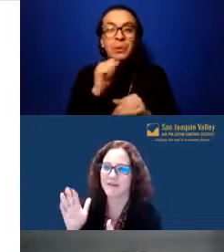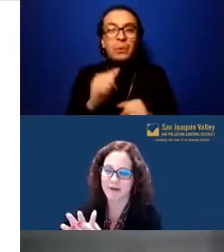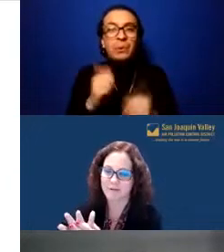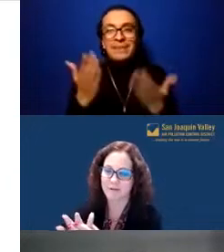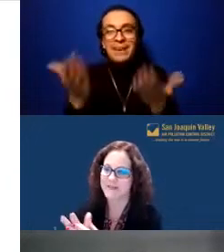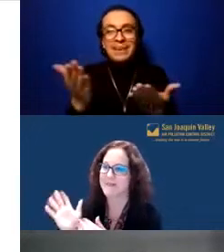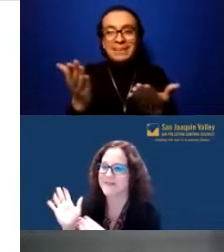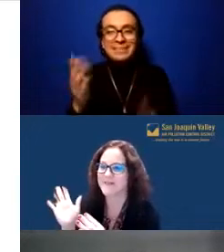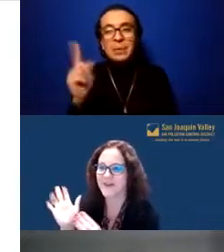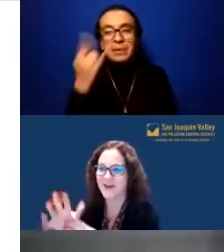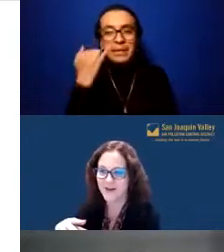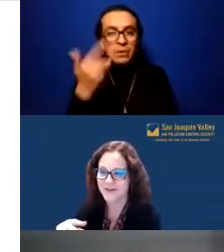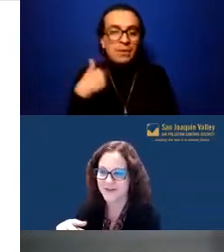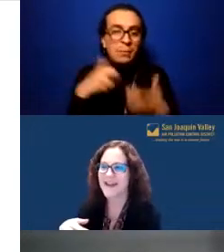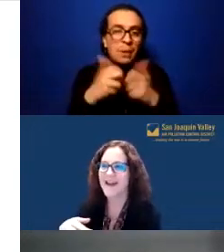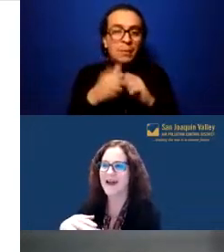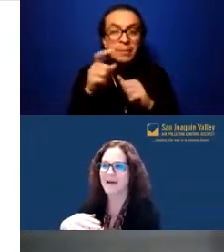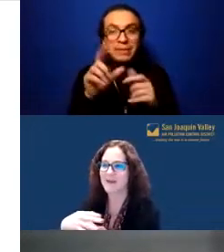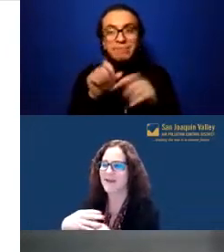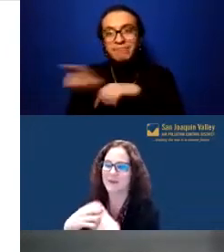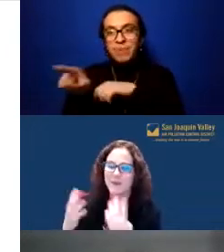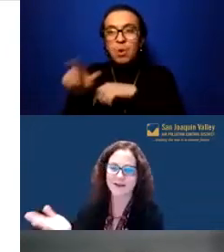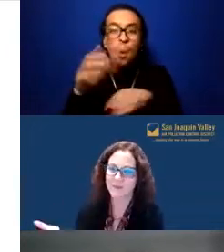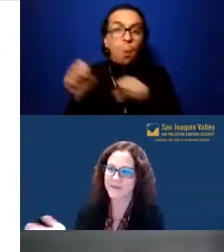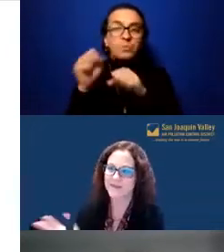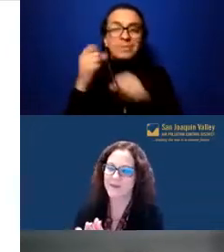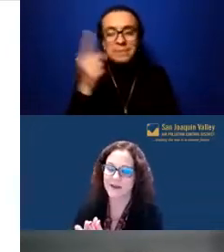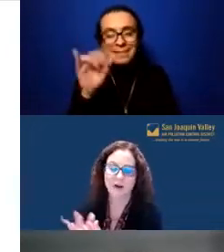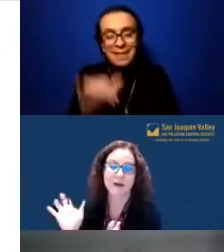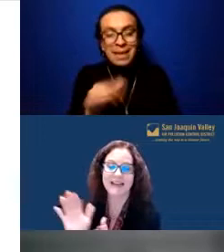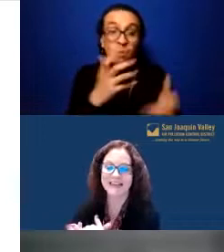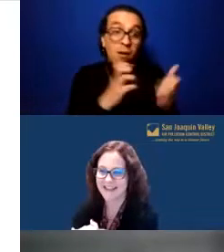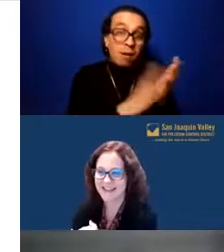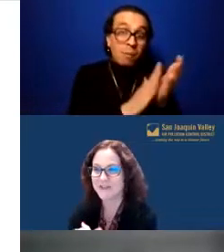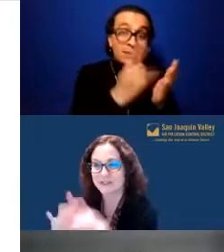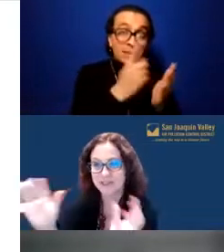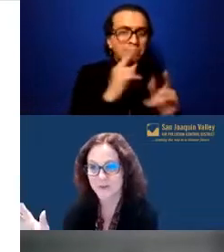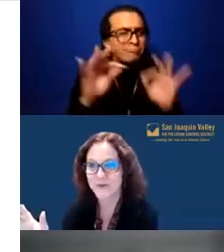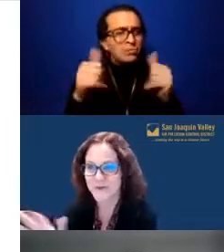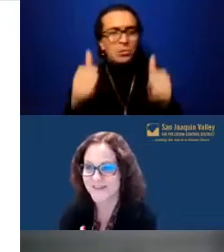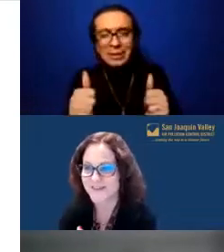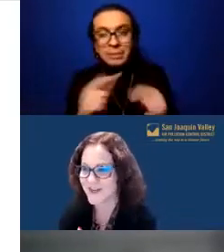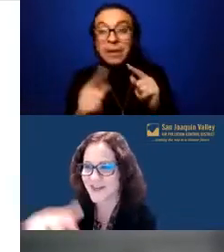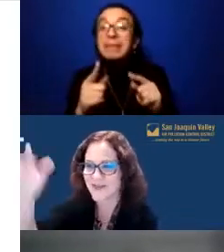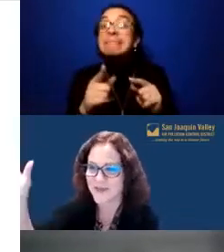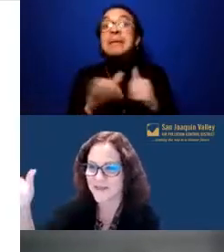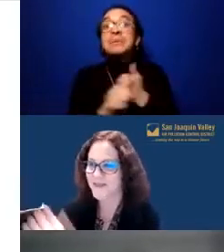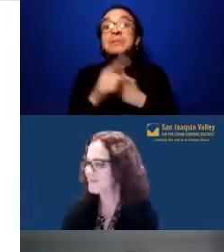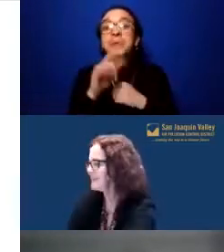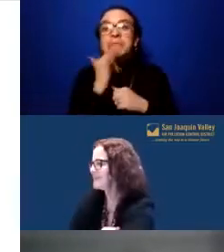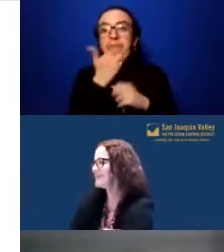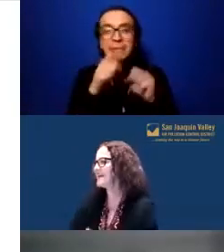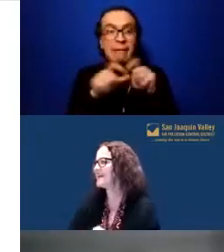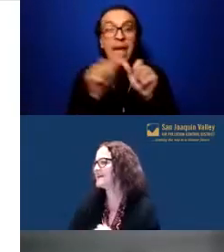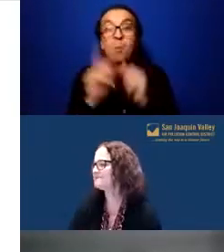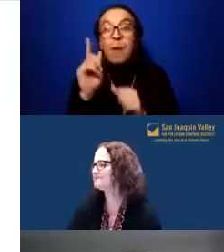you have a problem, need to message the host. You want to compliment someone's hair, great, but just you run the risk of sharing that with the whole